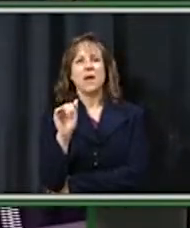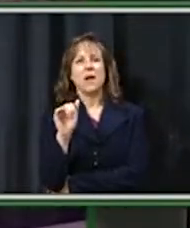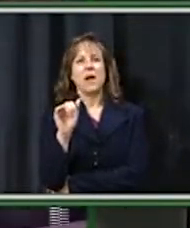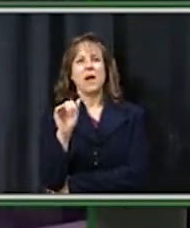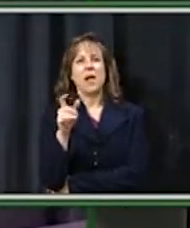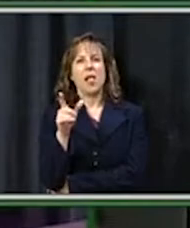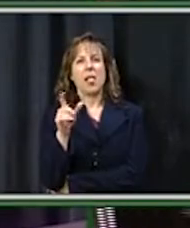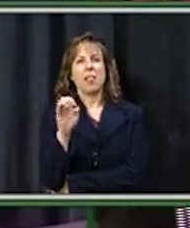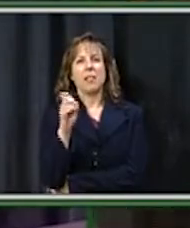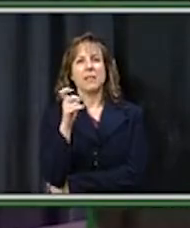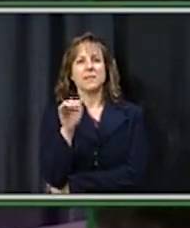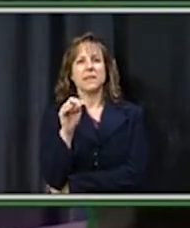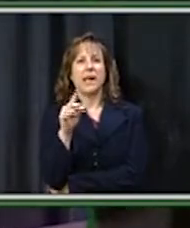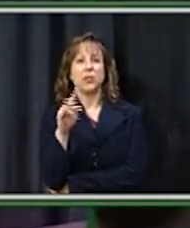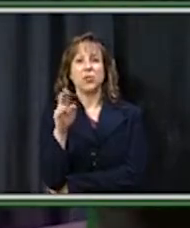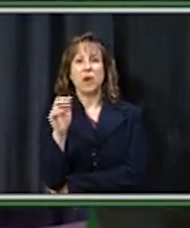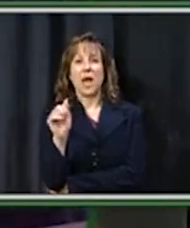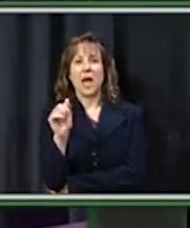Alexandria Cates.